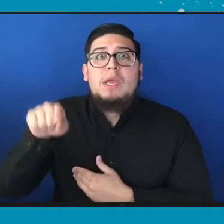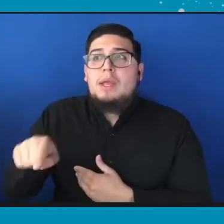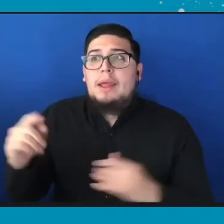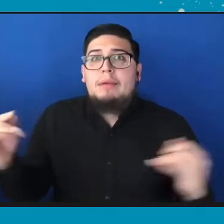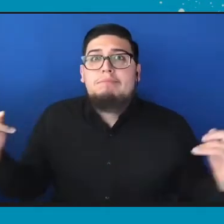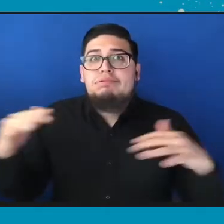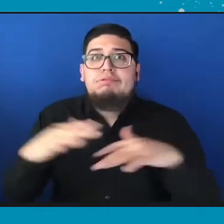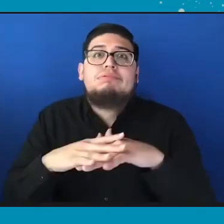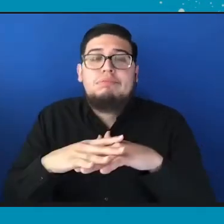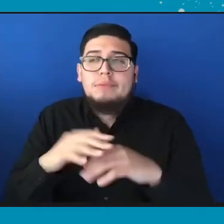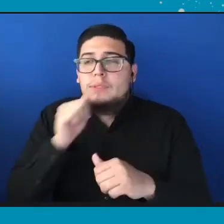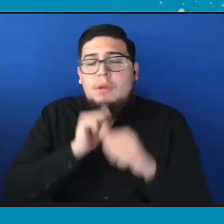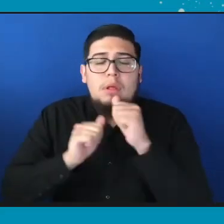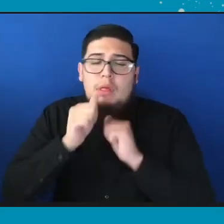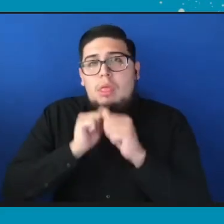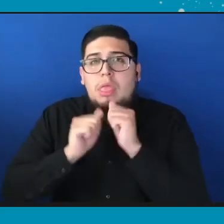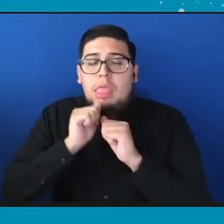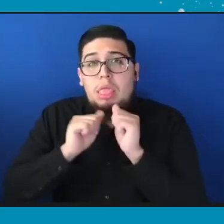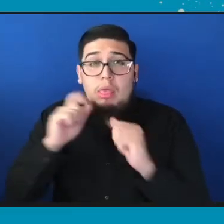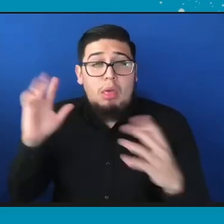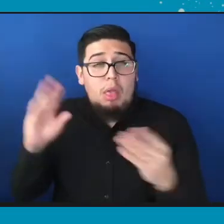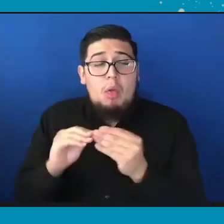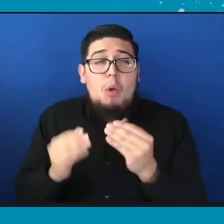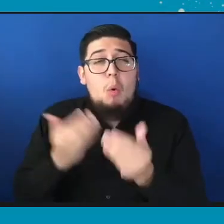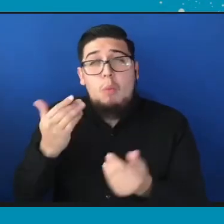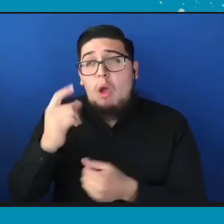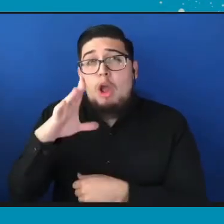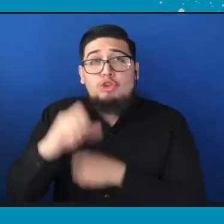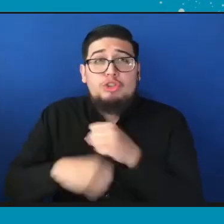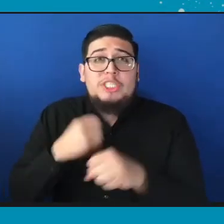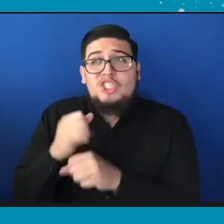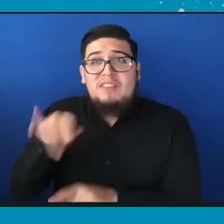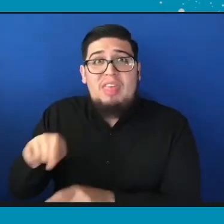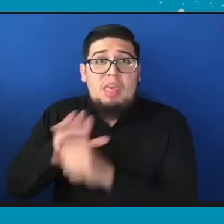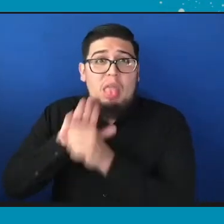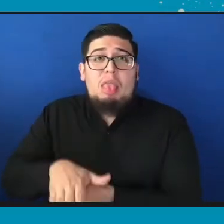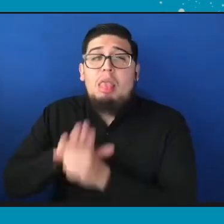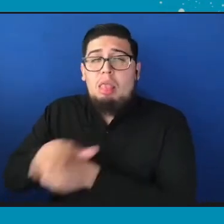of this. Would you go to the next slide, Hieronymo, please?